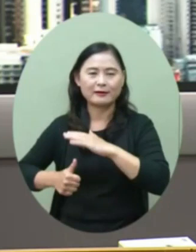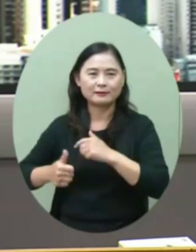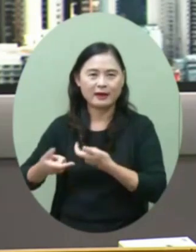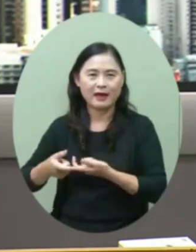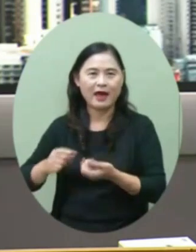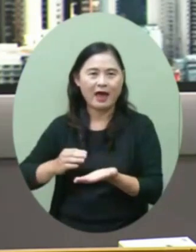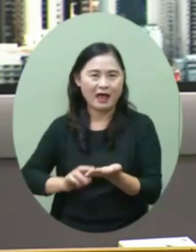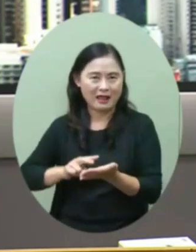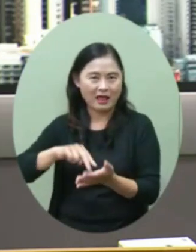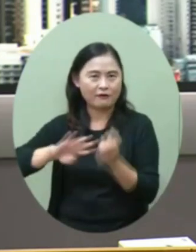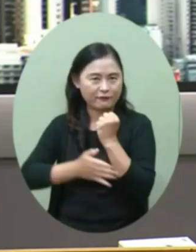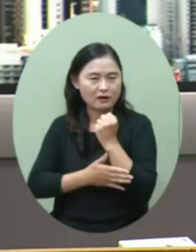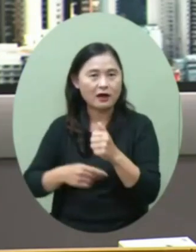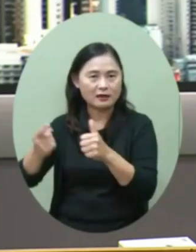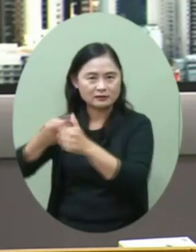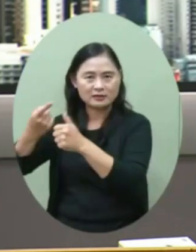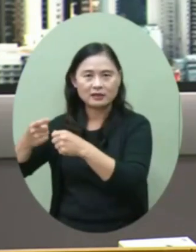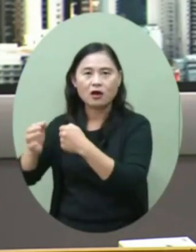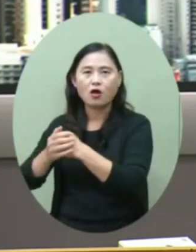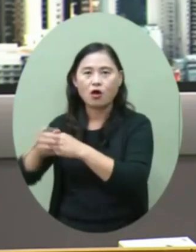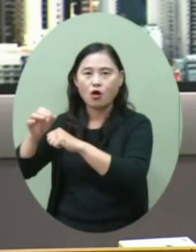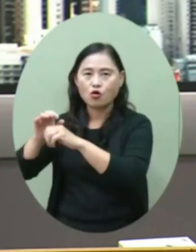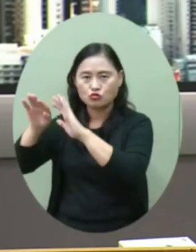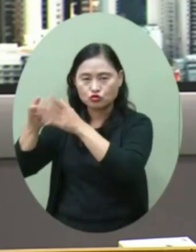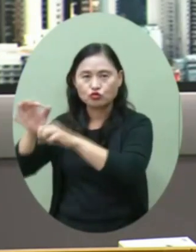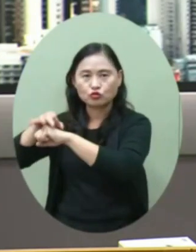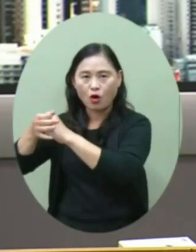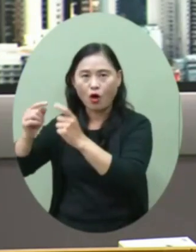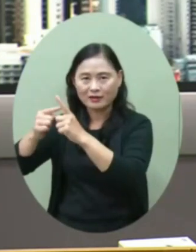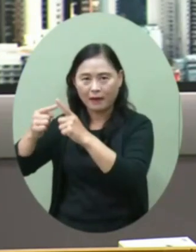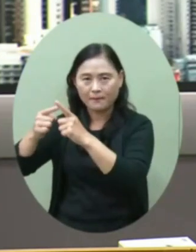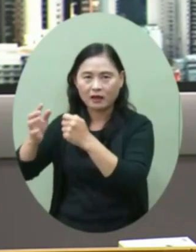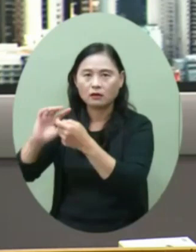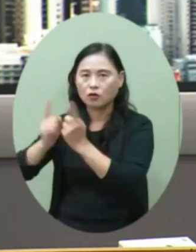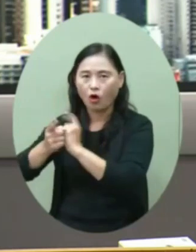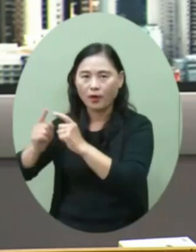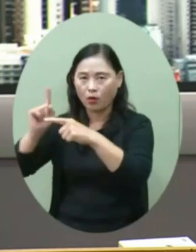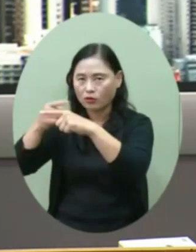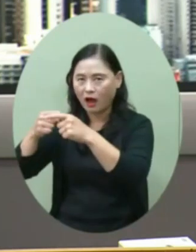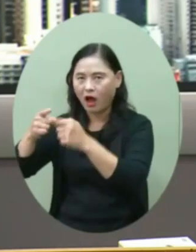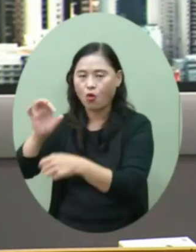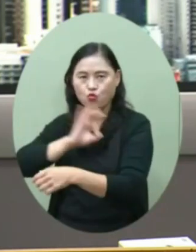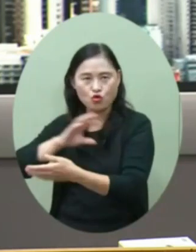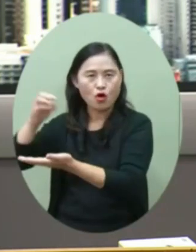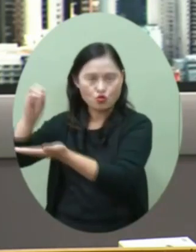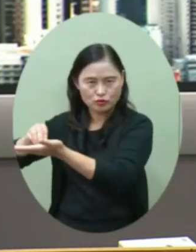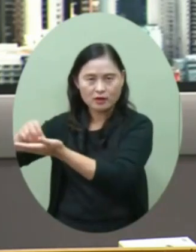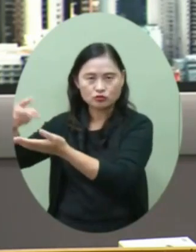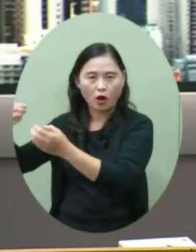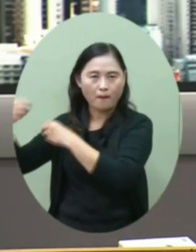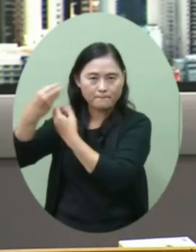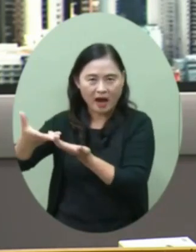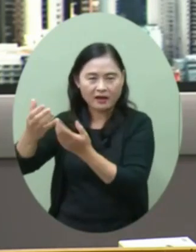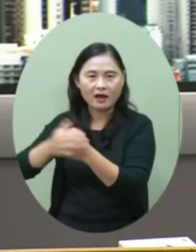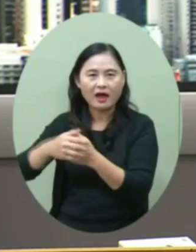this legislative process is at the highest level. First is the National People's Congress that made a